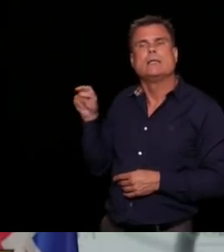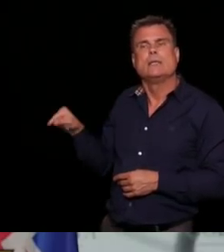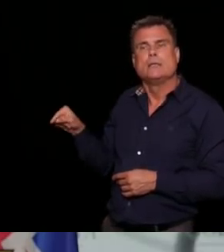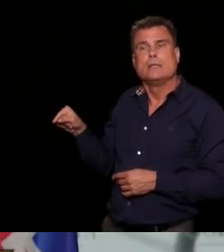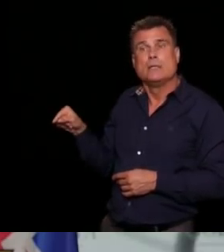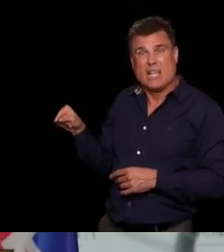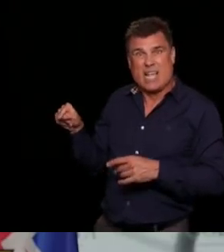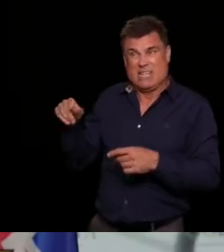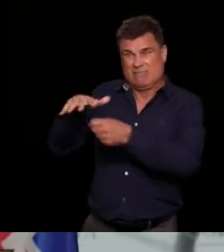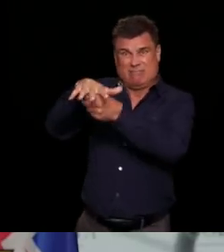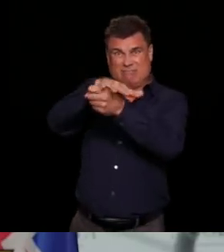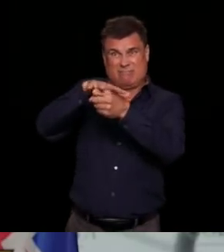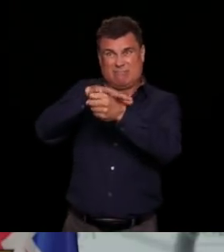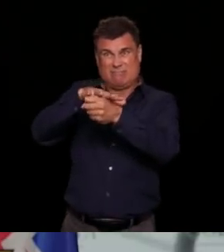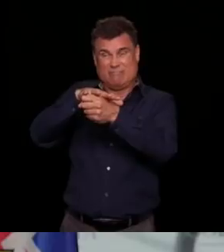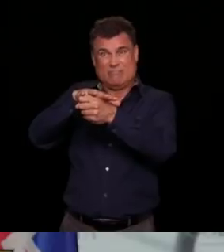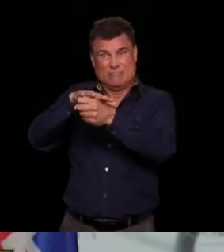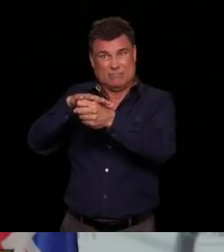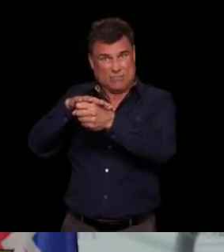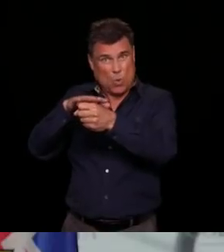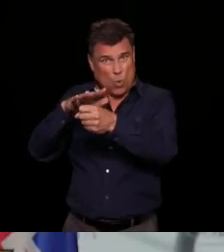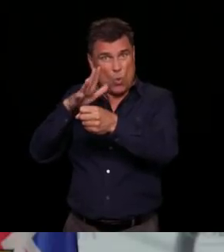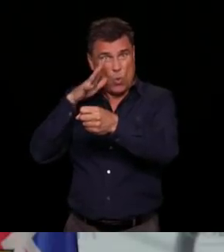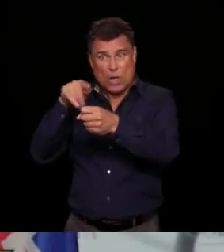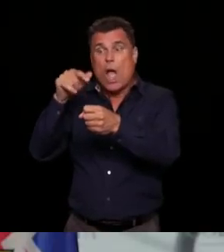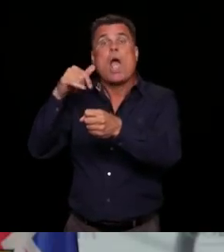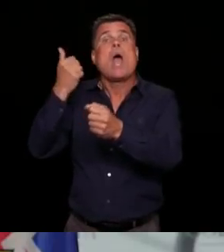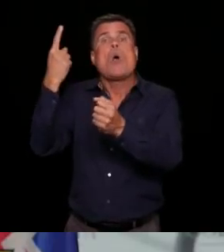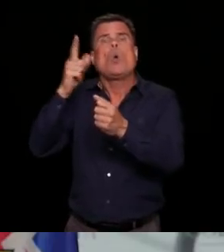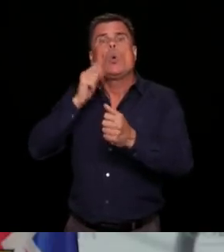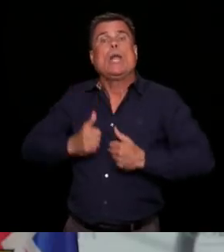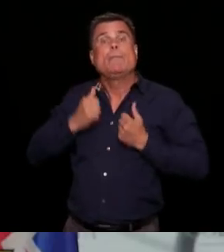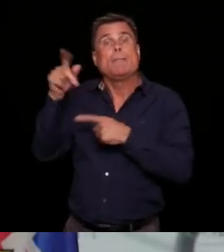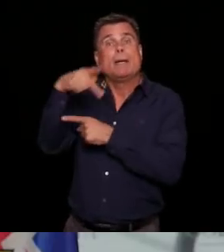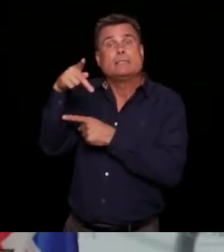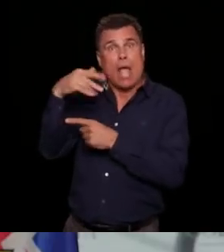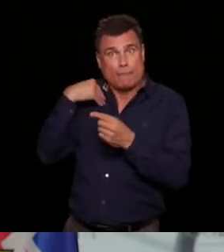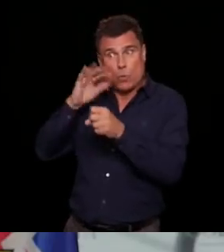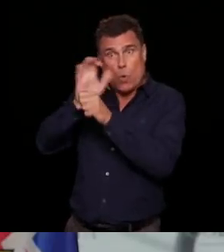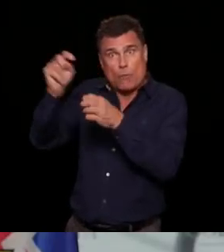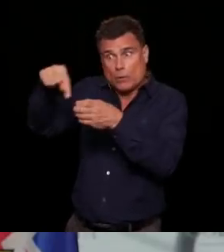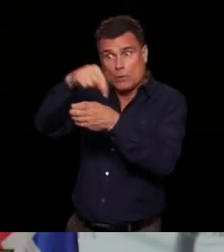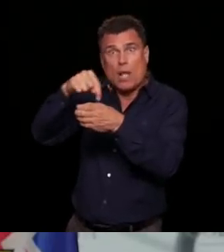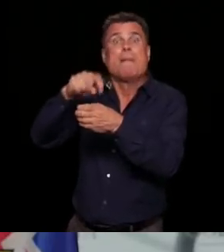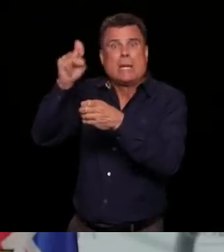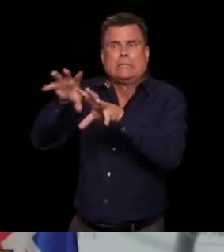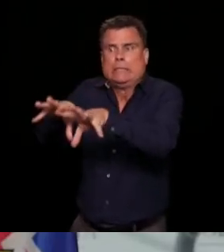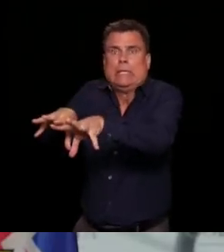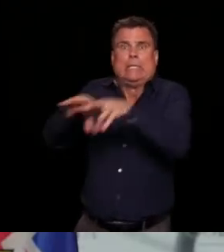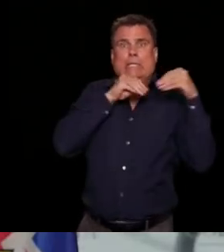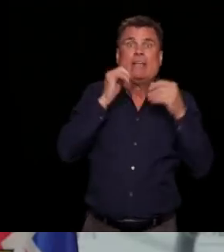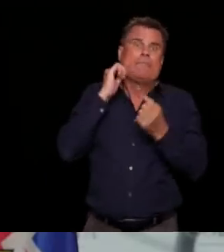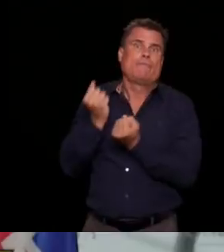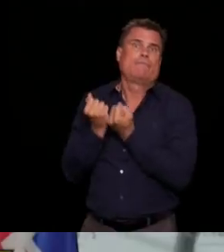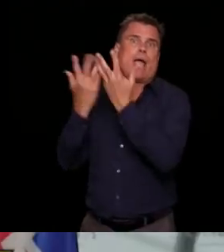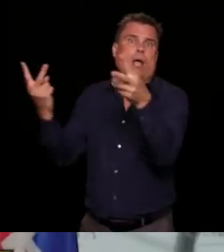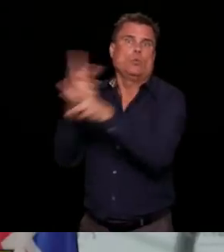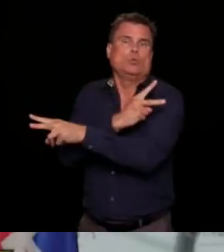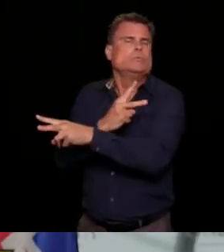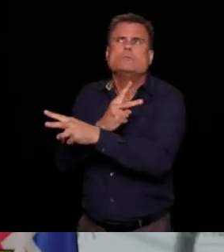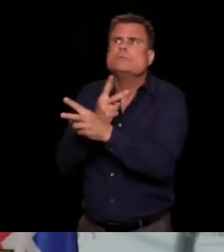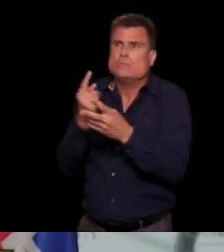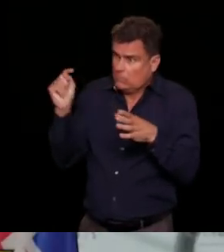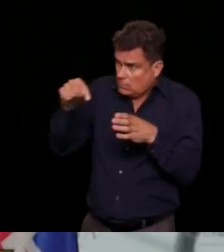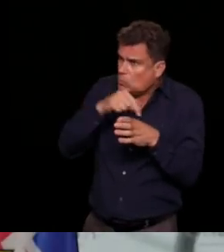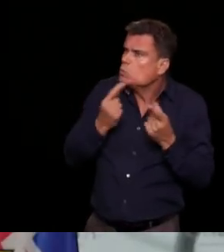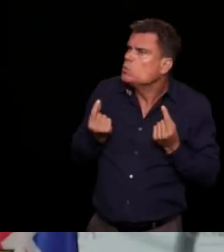COVID positive or because they'd come in contact with a COVID positive person? So such an event has not been reported to me. So my understanding